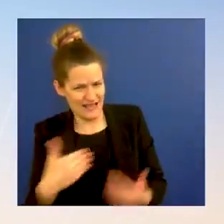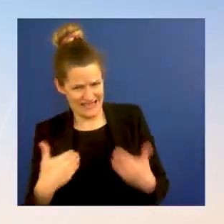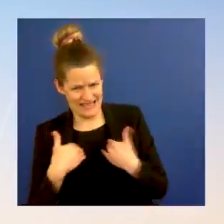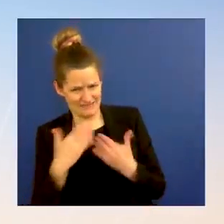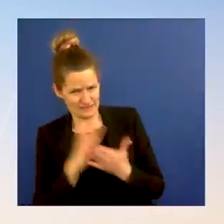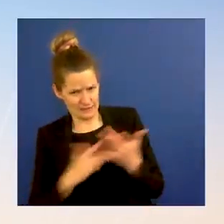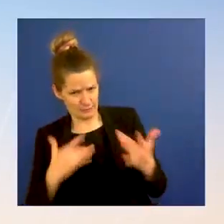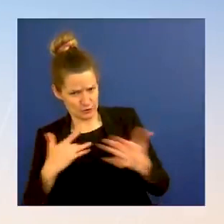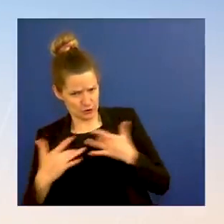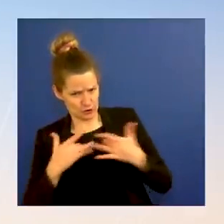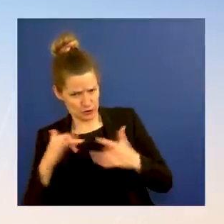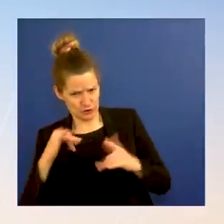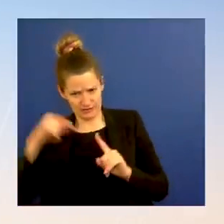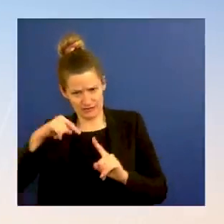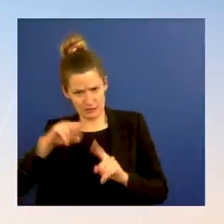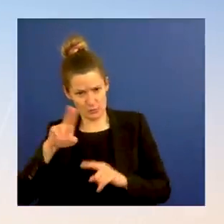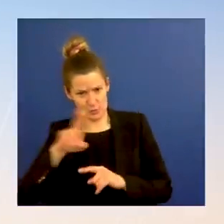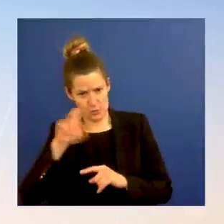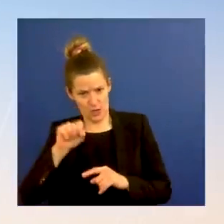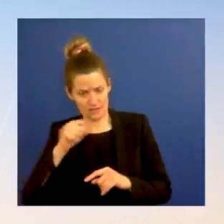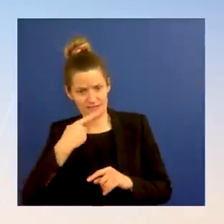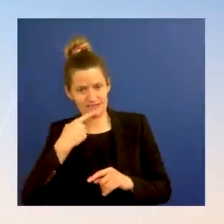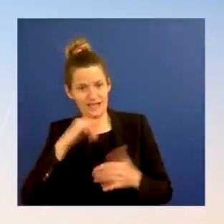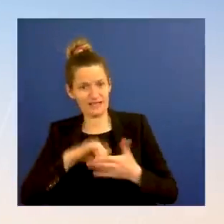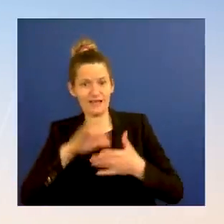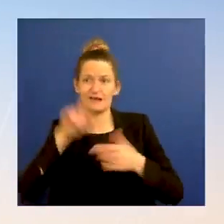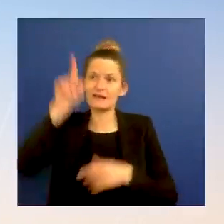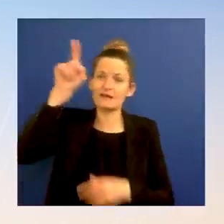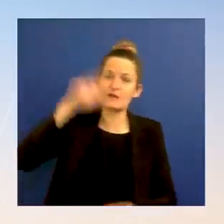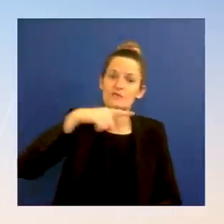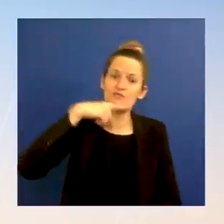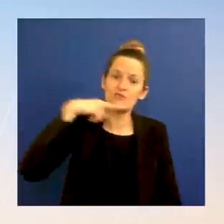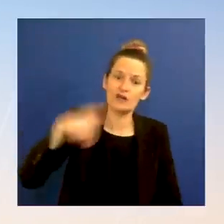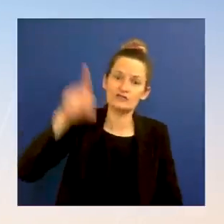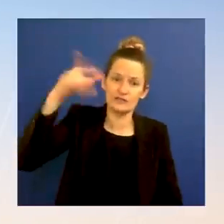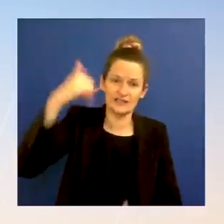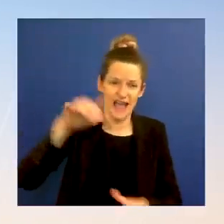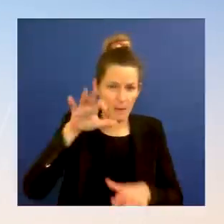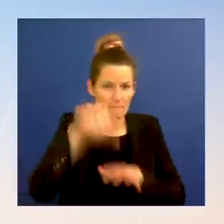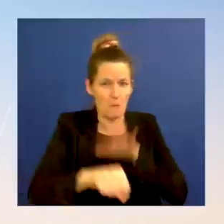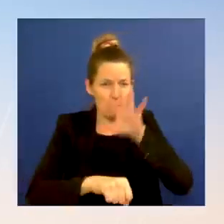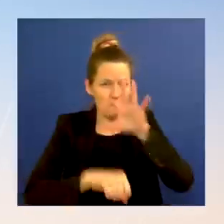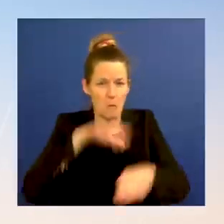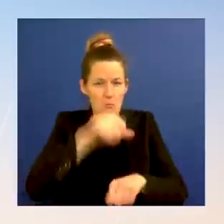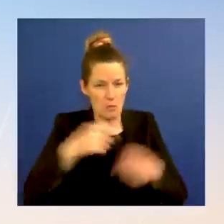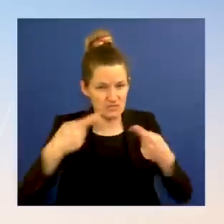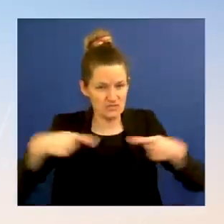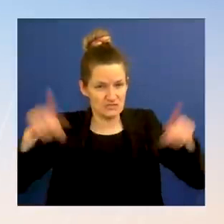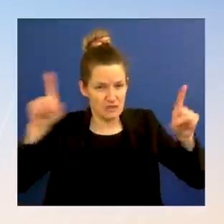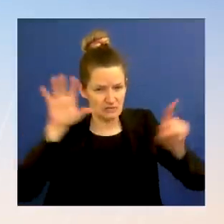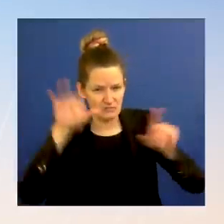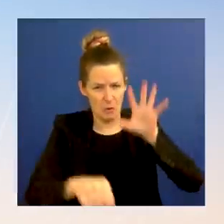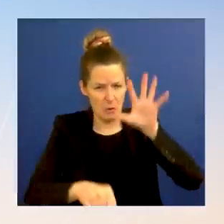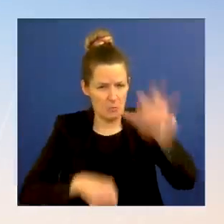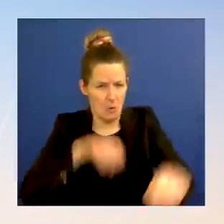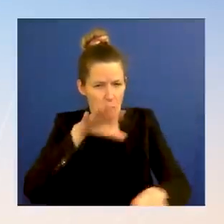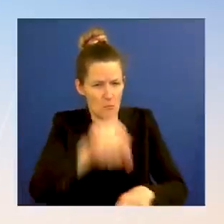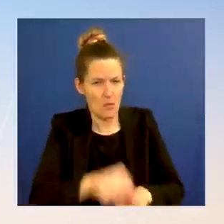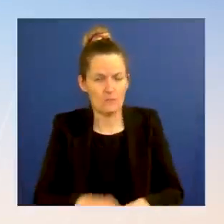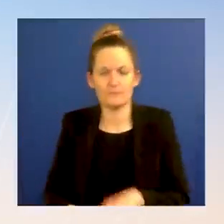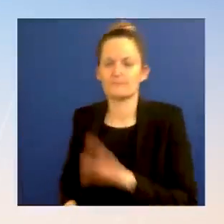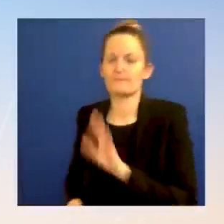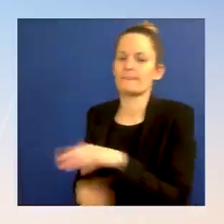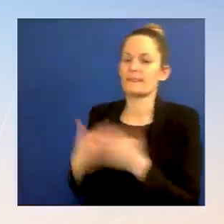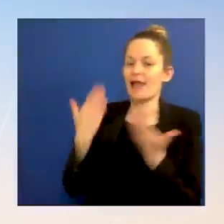tide has ever turned against them, in the sense that we've seen the Ukrainian military and Ukrainian leadership